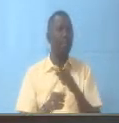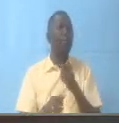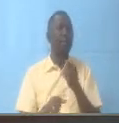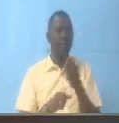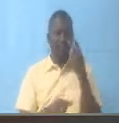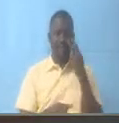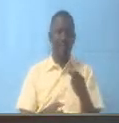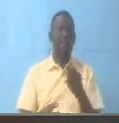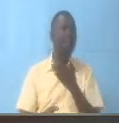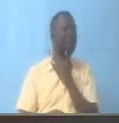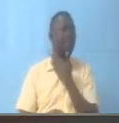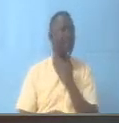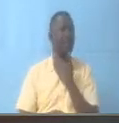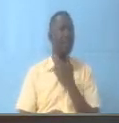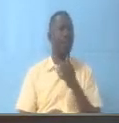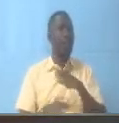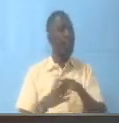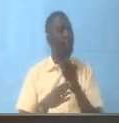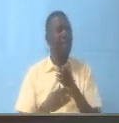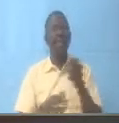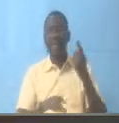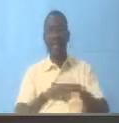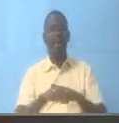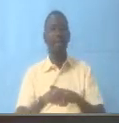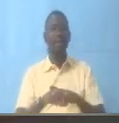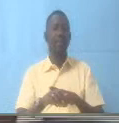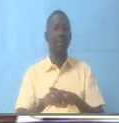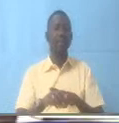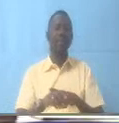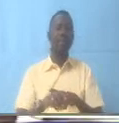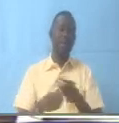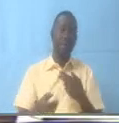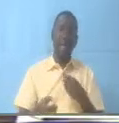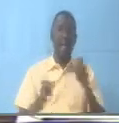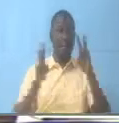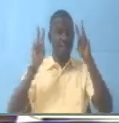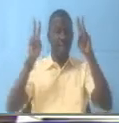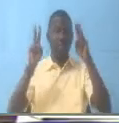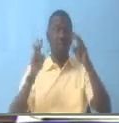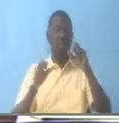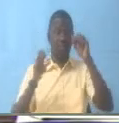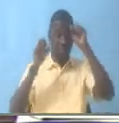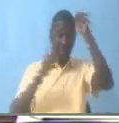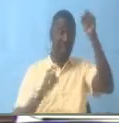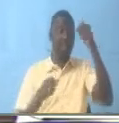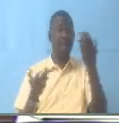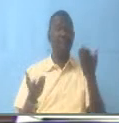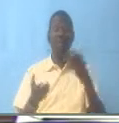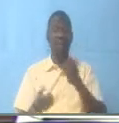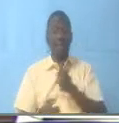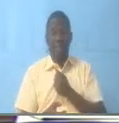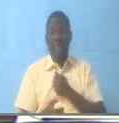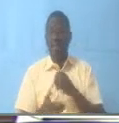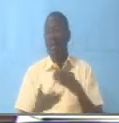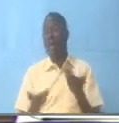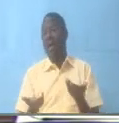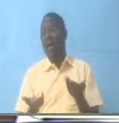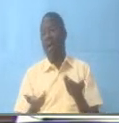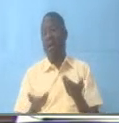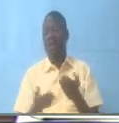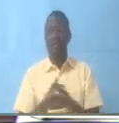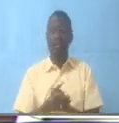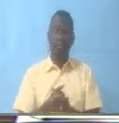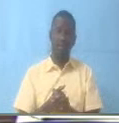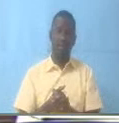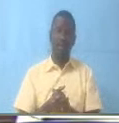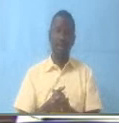time because Jammeh was still the president. Was it fear or was it a cover-up during that time? Who would